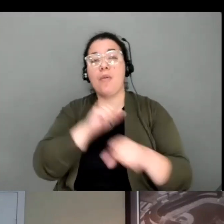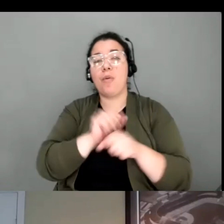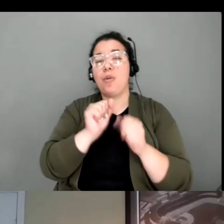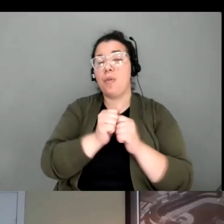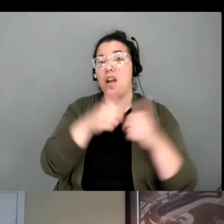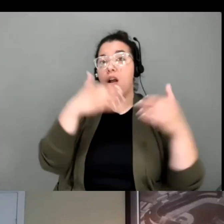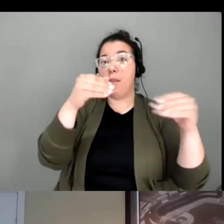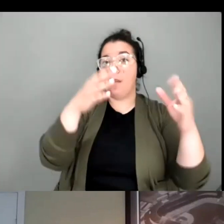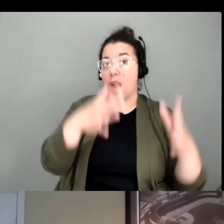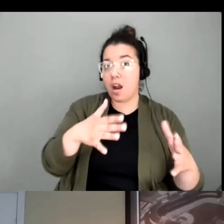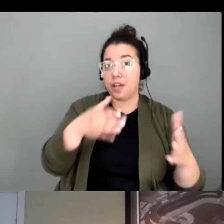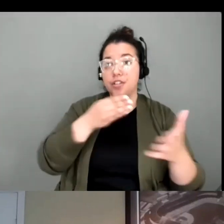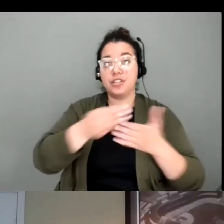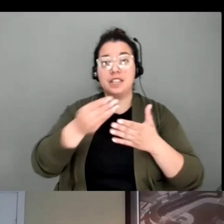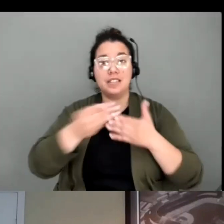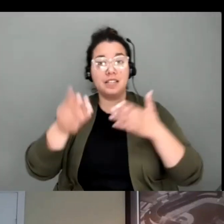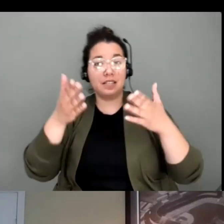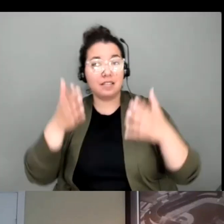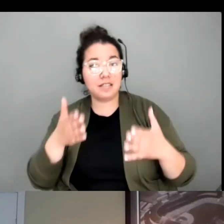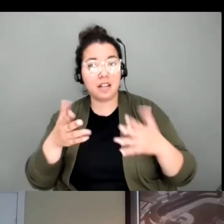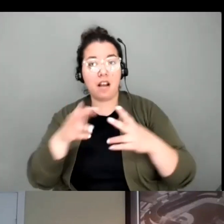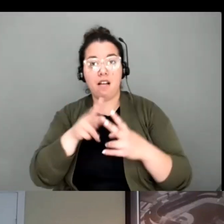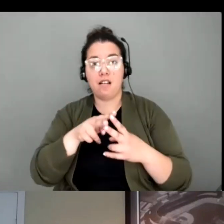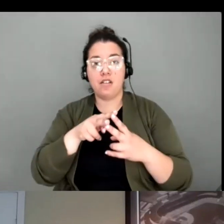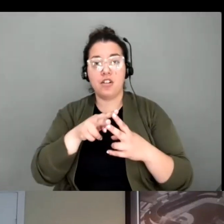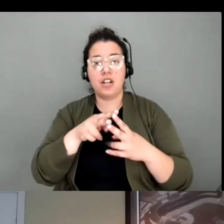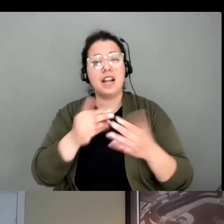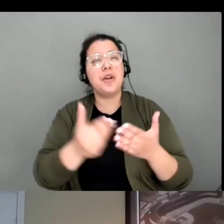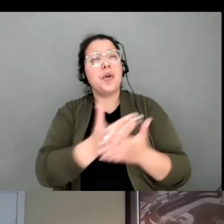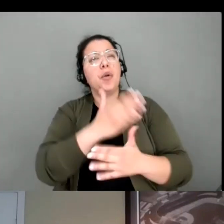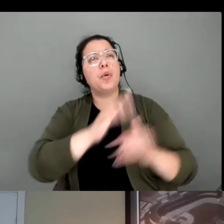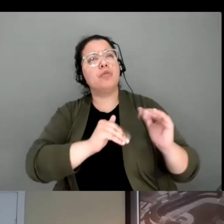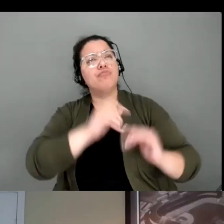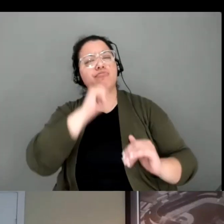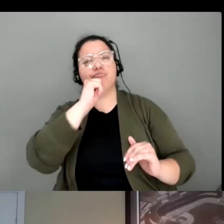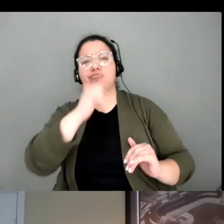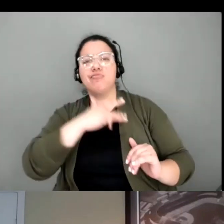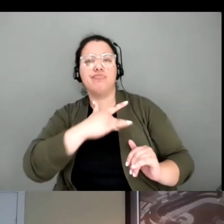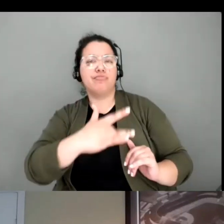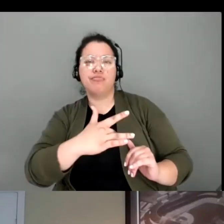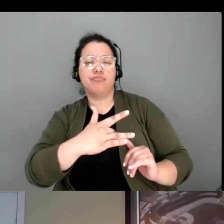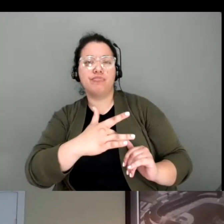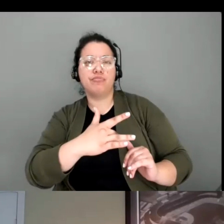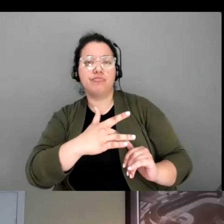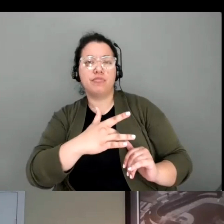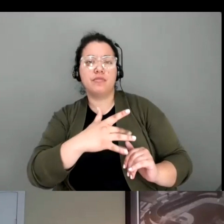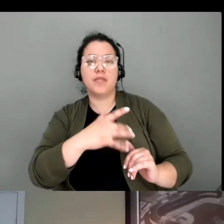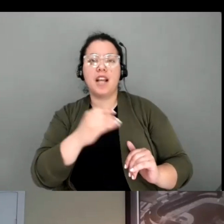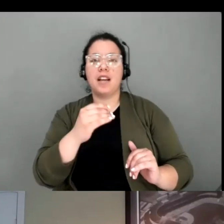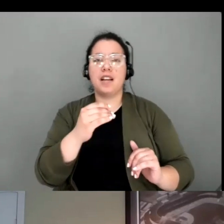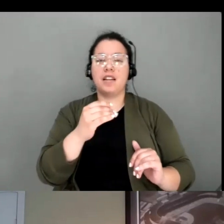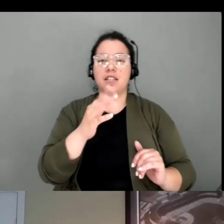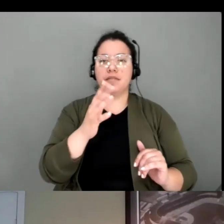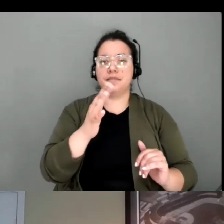sellers. I don't do a whole lot in new construction, and not